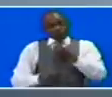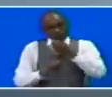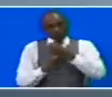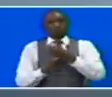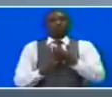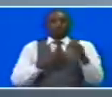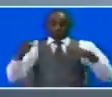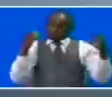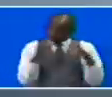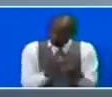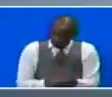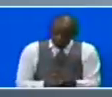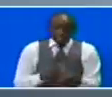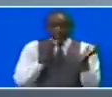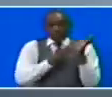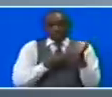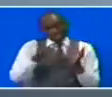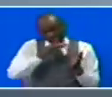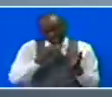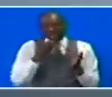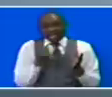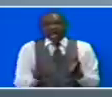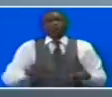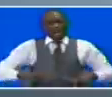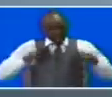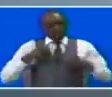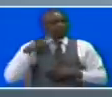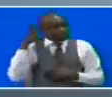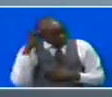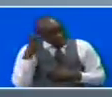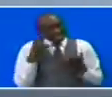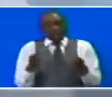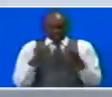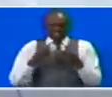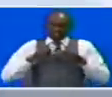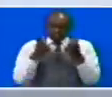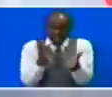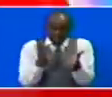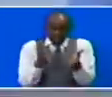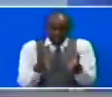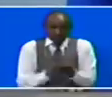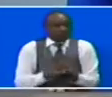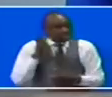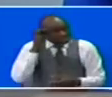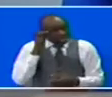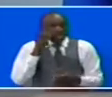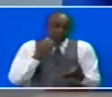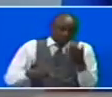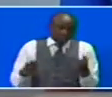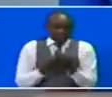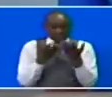opposition's fortunes in Ukambani. Let's cross over there live where the meeting is currently happening and take a look at some of